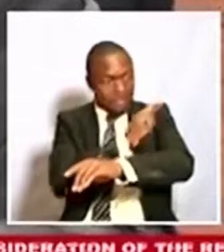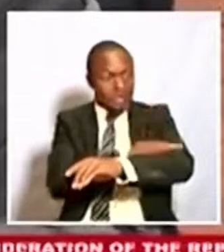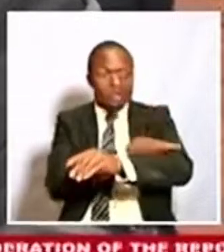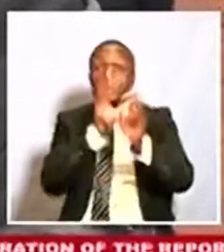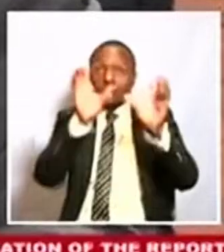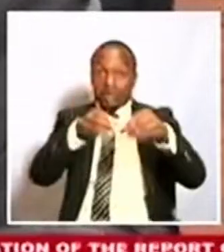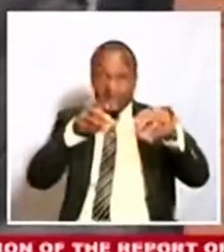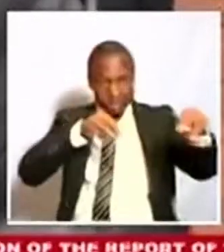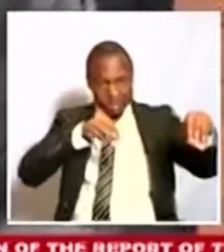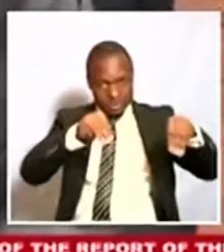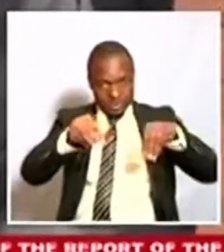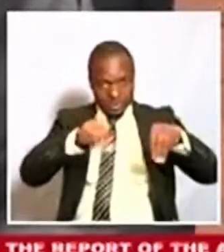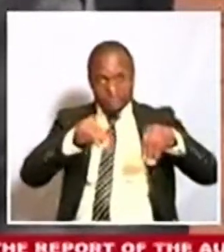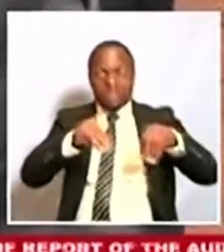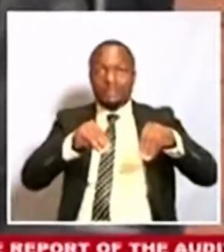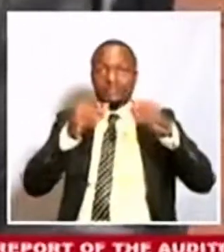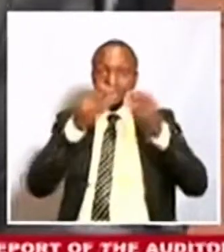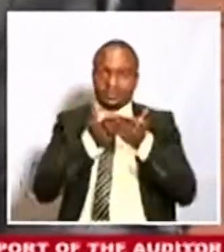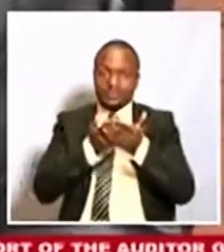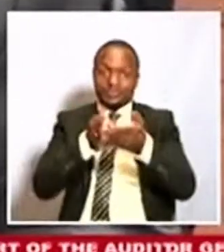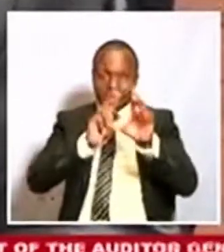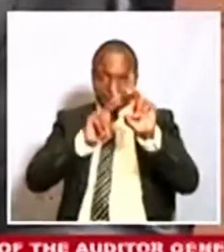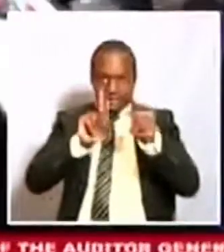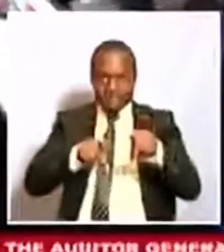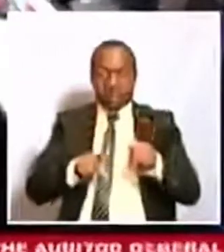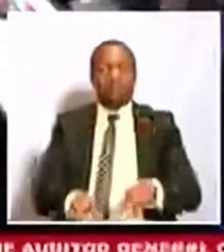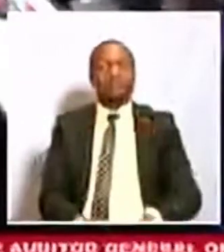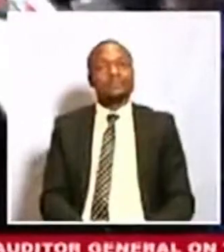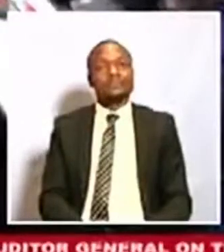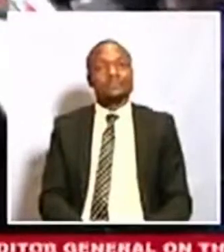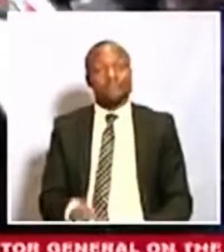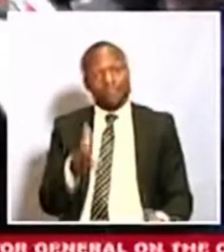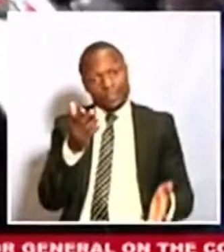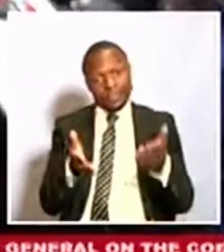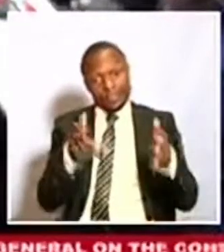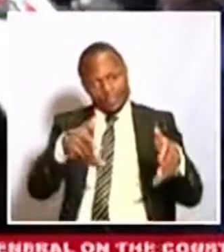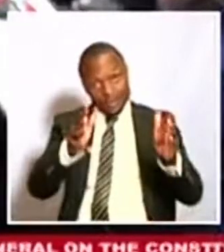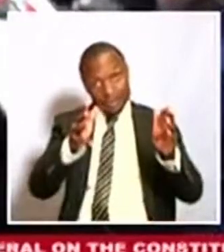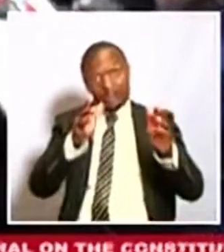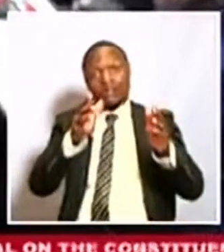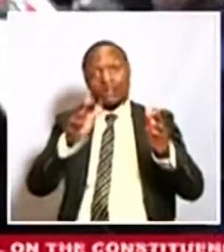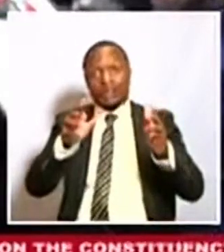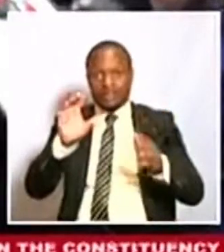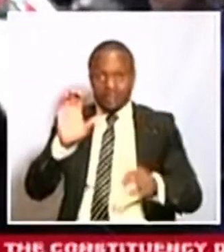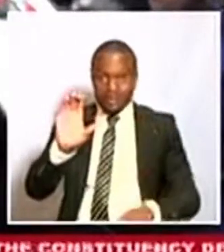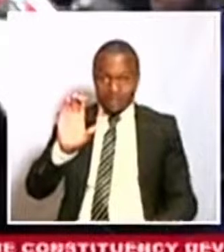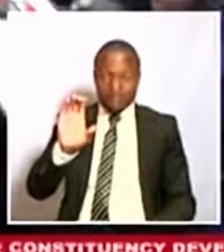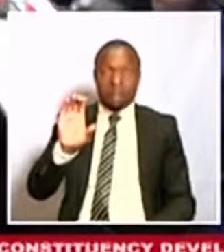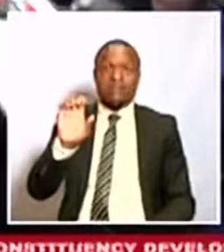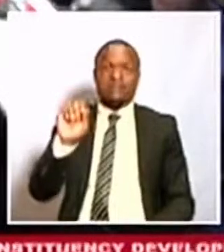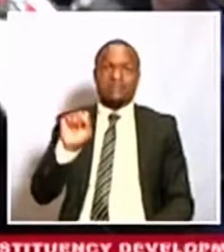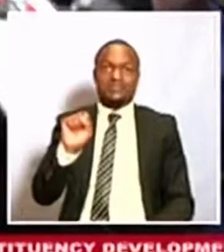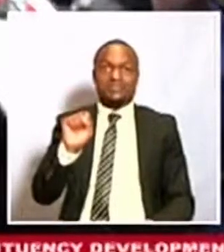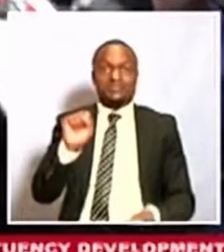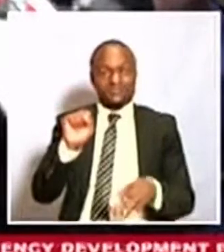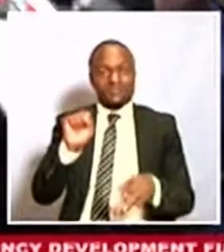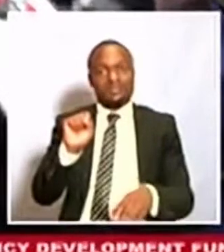councils are managing. I submit, Chair. Thank you very much. Maybe we allow the town clerk, the council secretary